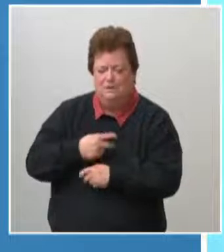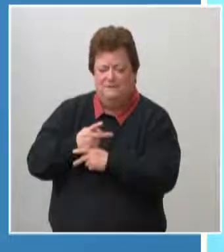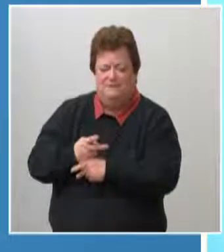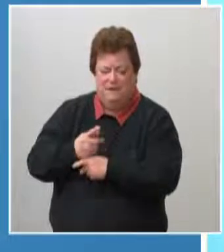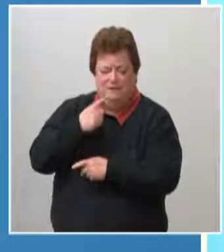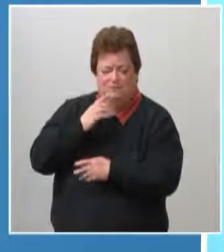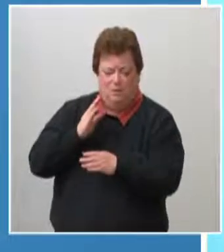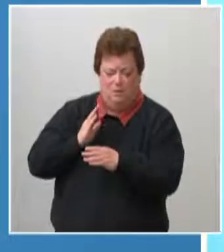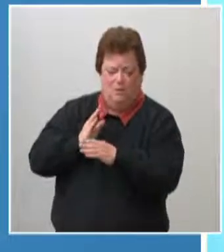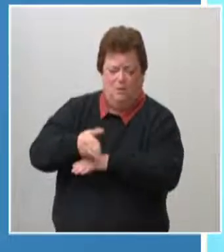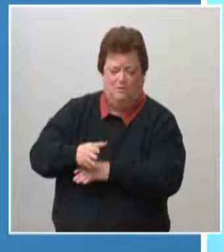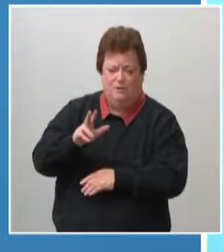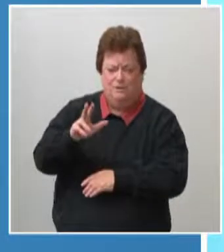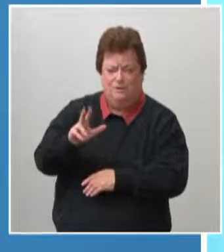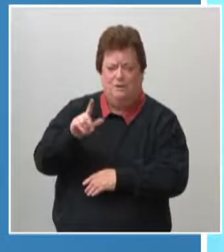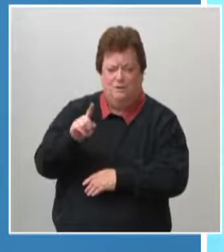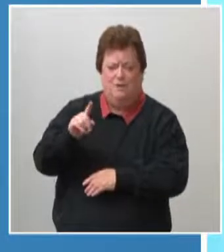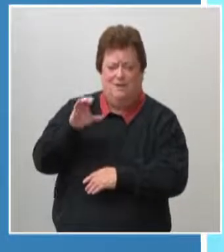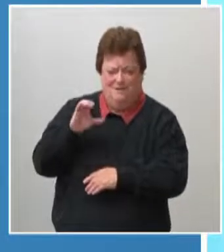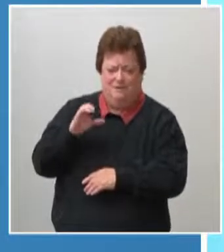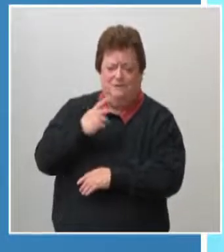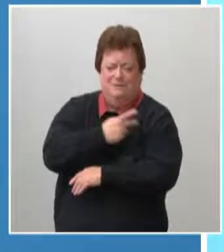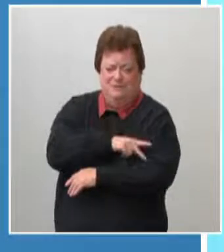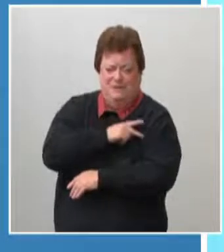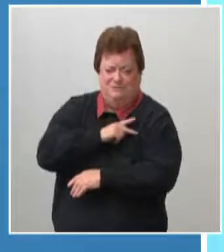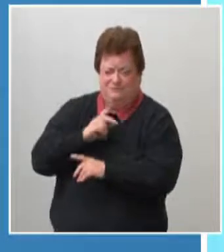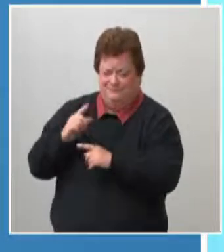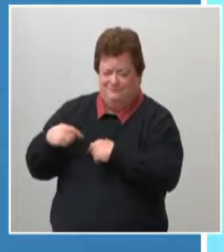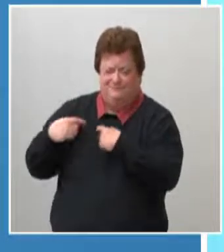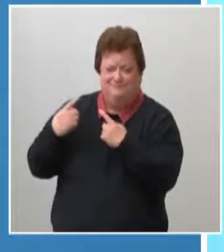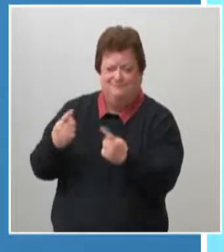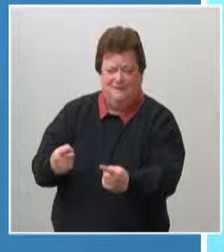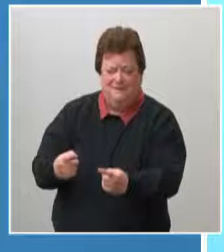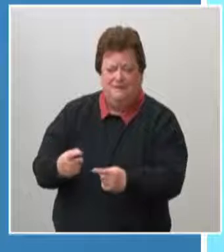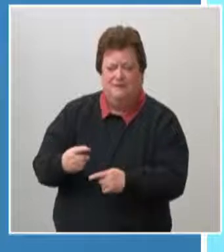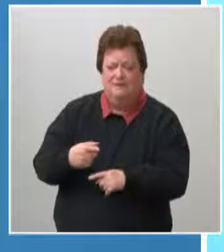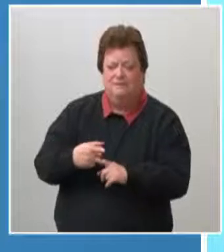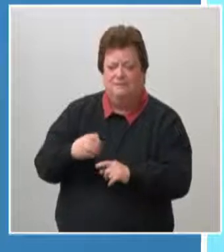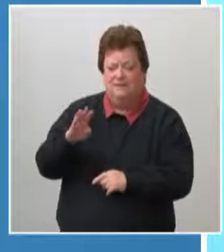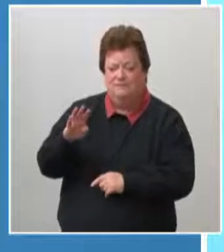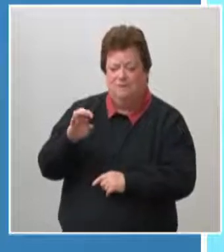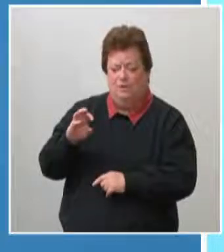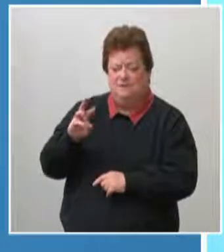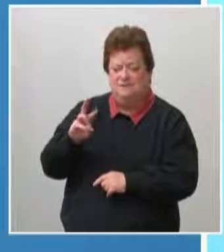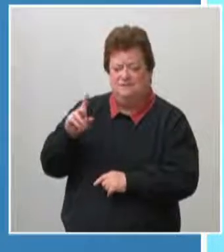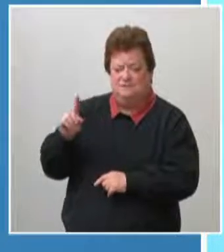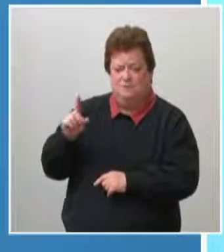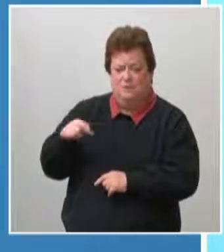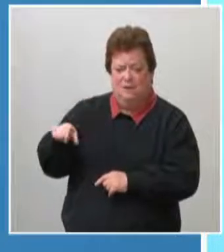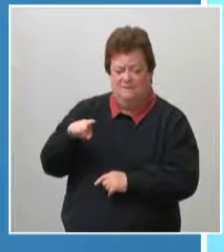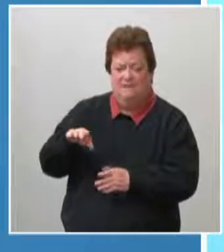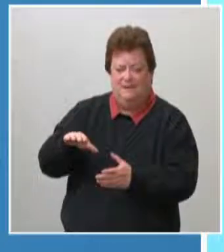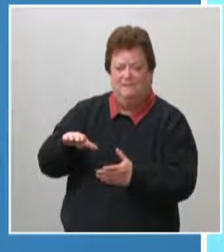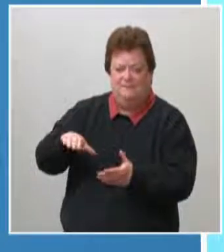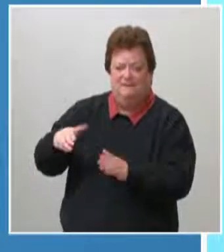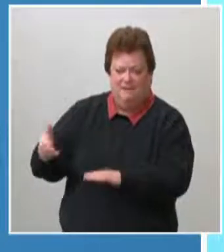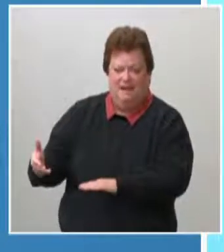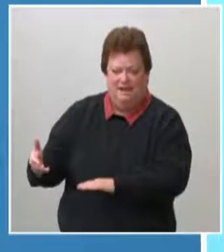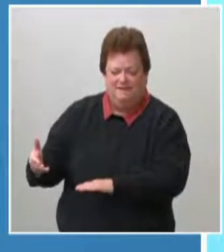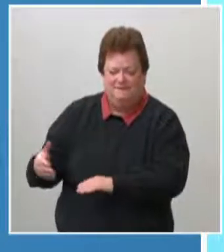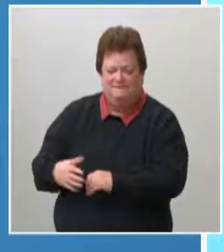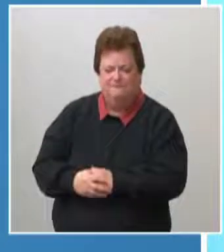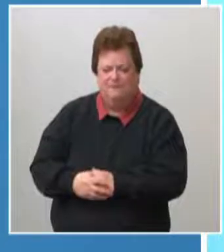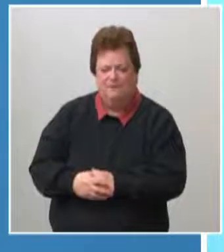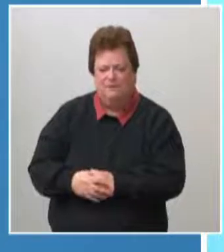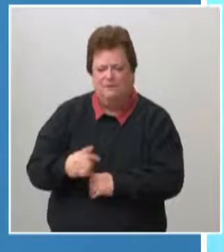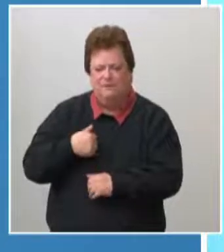3,100 hospitalized COVID patients. Unfortunately, 461 of those individuals have died. You know,